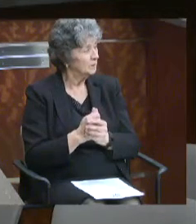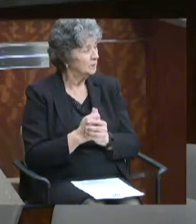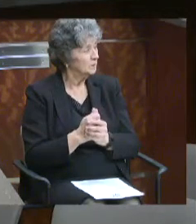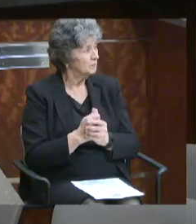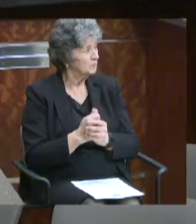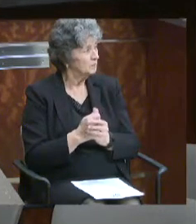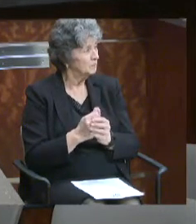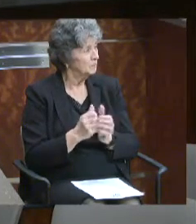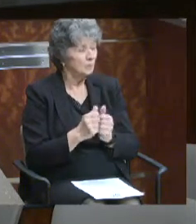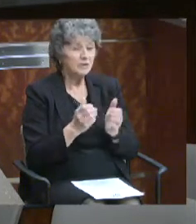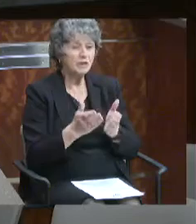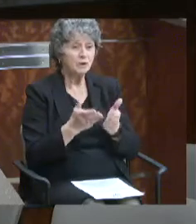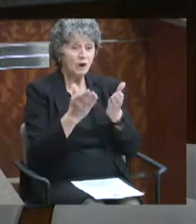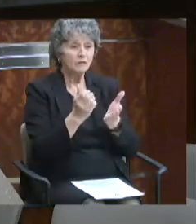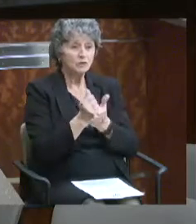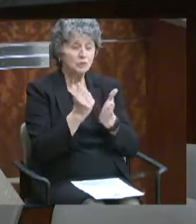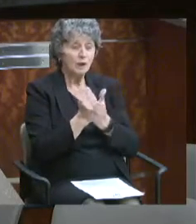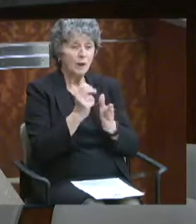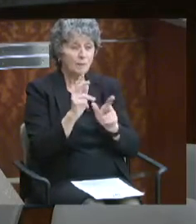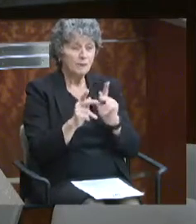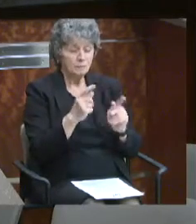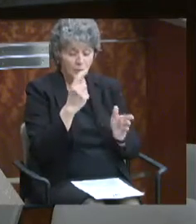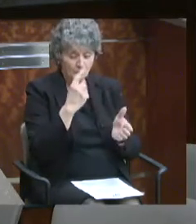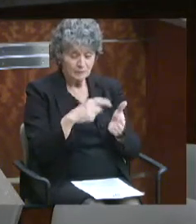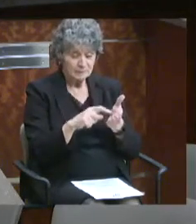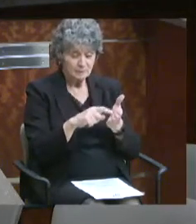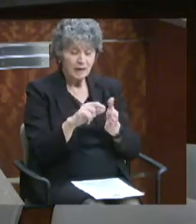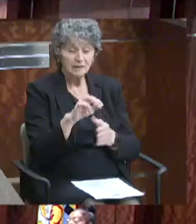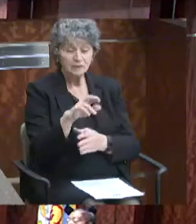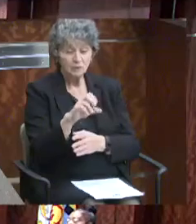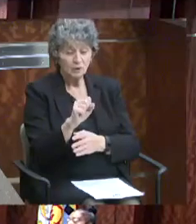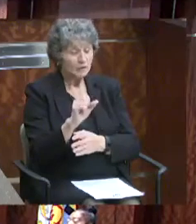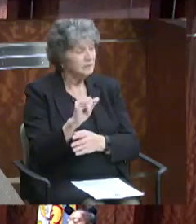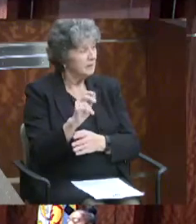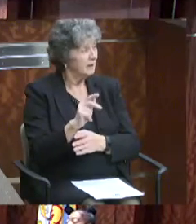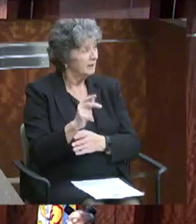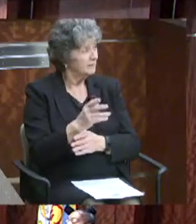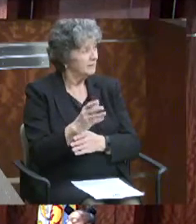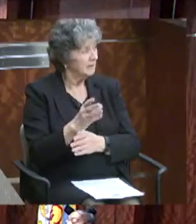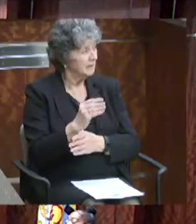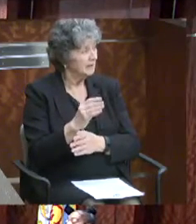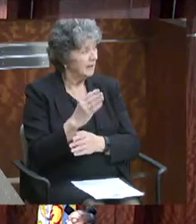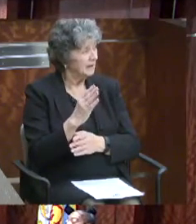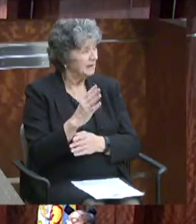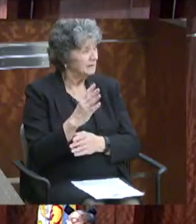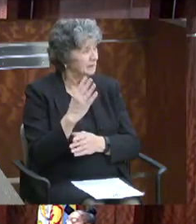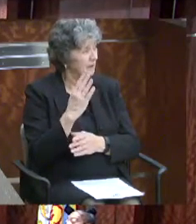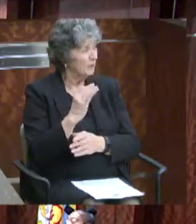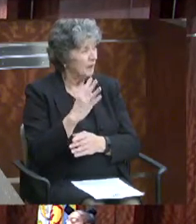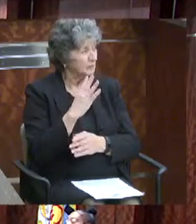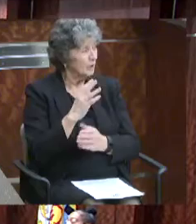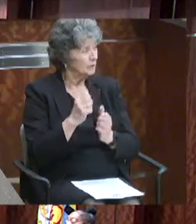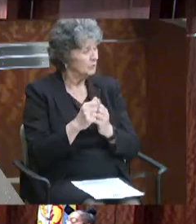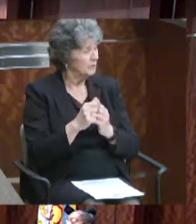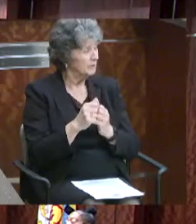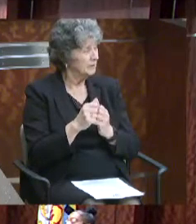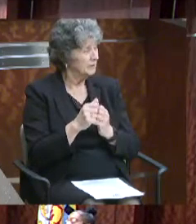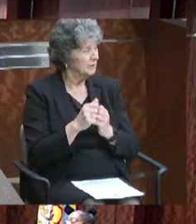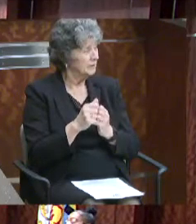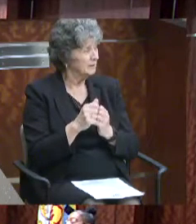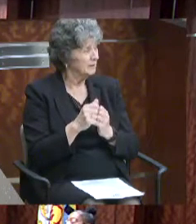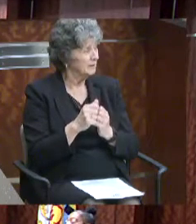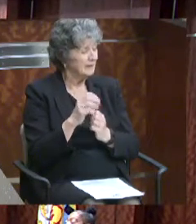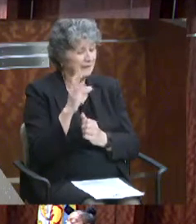to help people inspect their yards. And I know I talked with, I forgot his name, but the guy that's the head